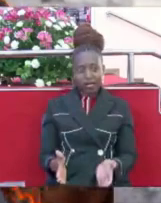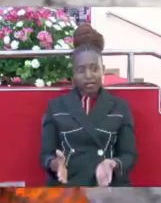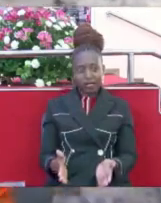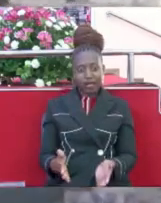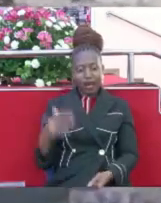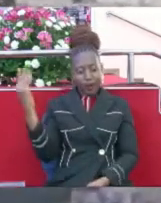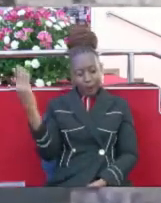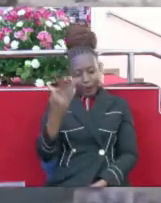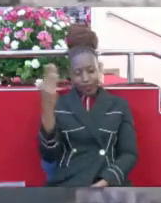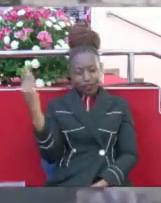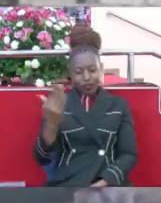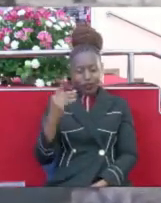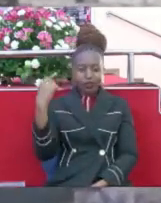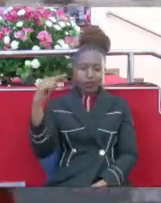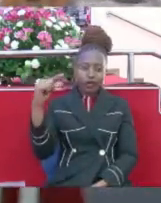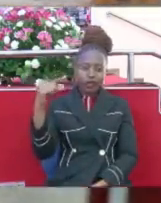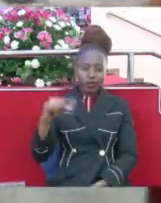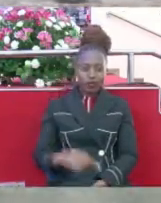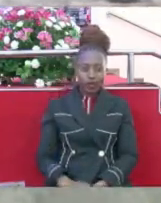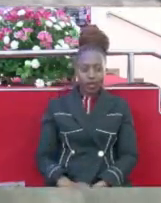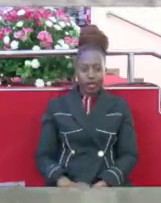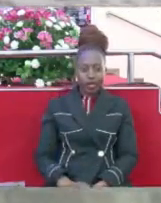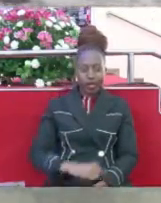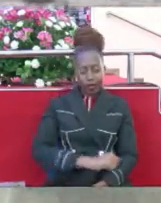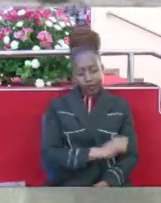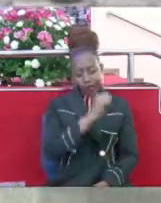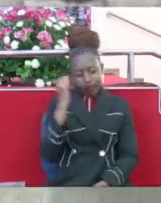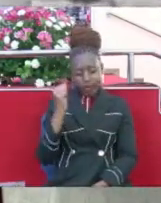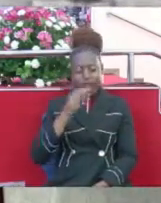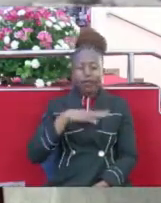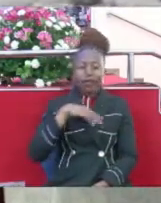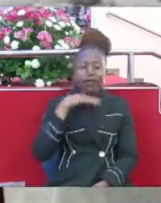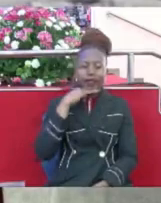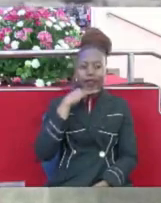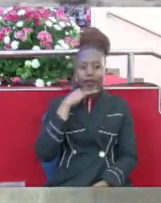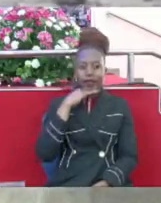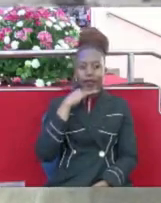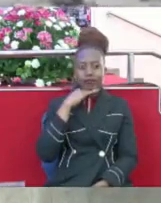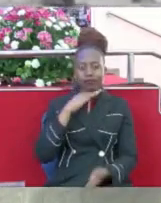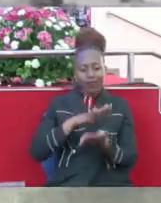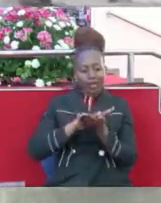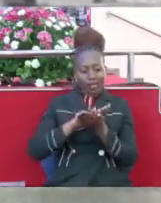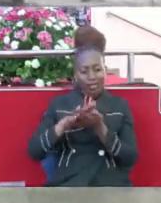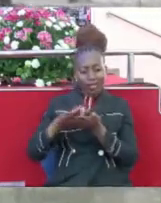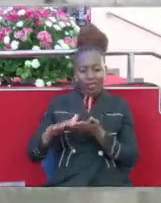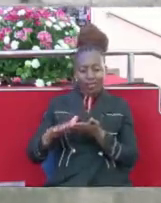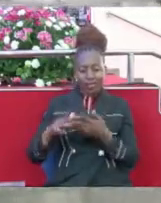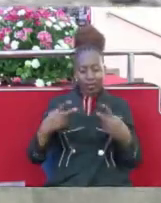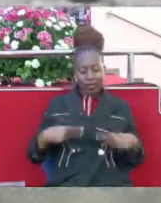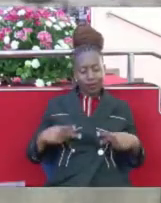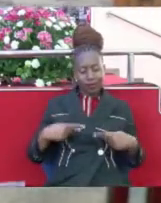preach the gospel, raise the dead, cleanse the lepers, and heal the